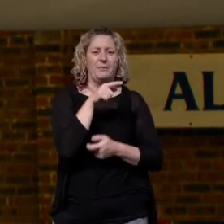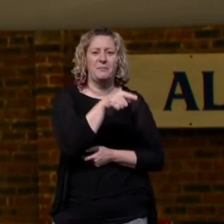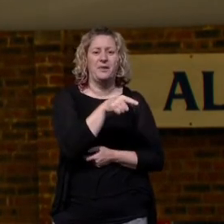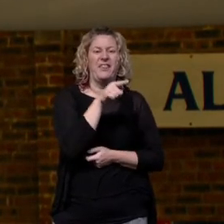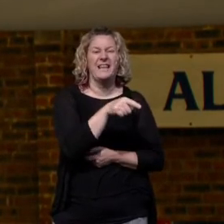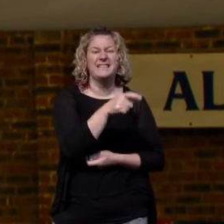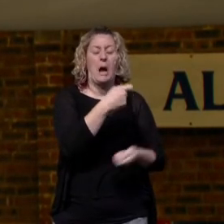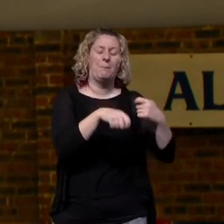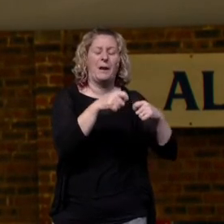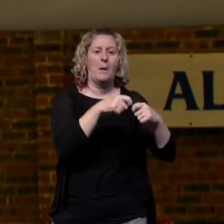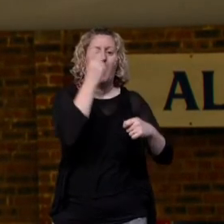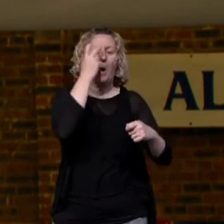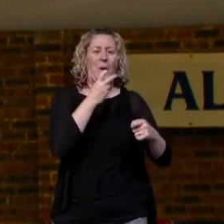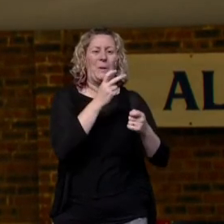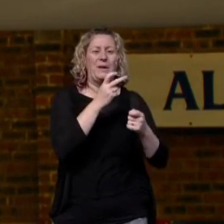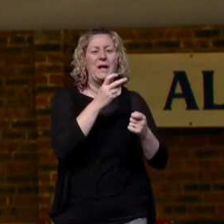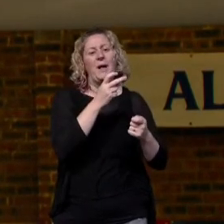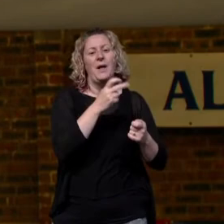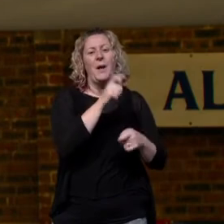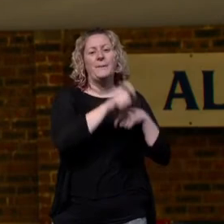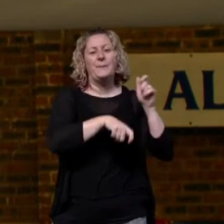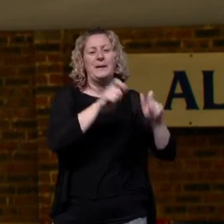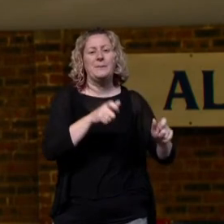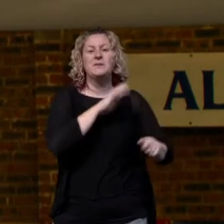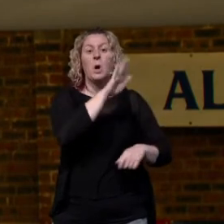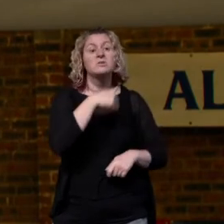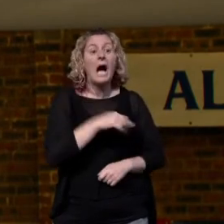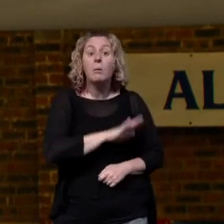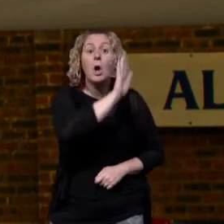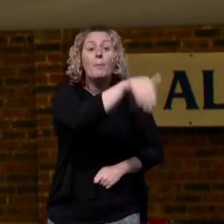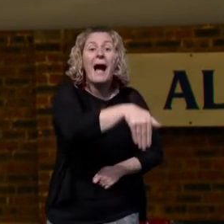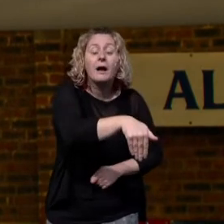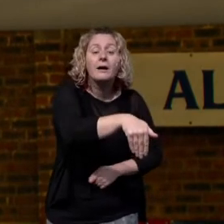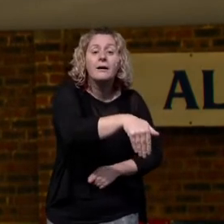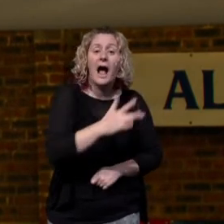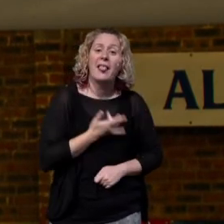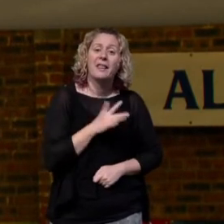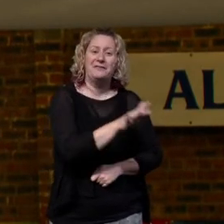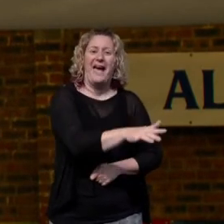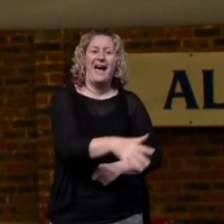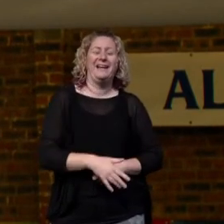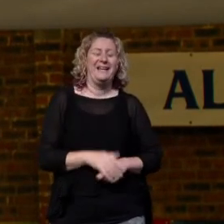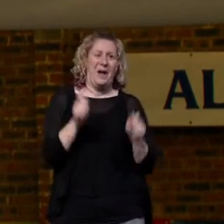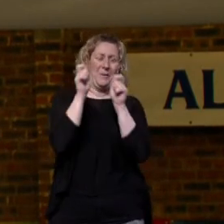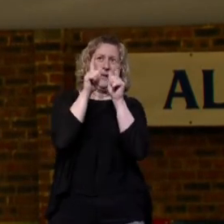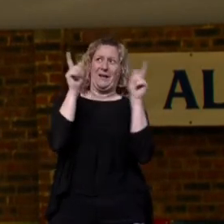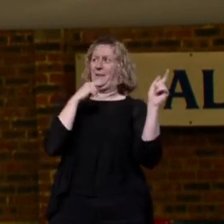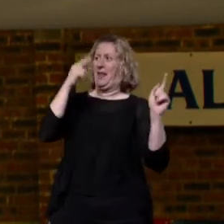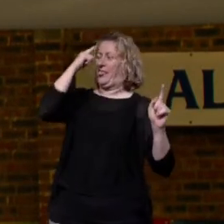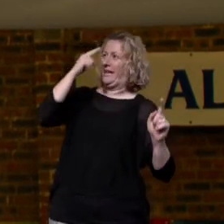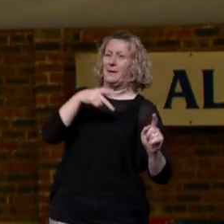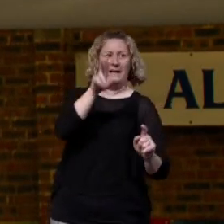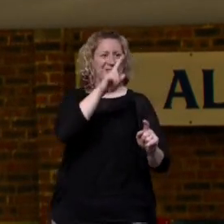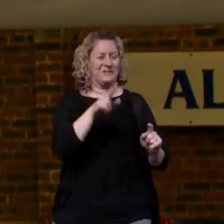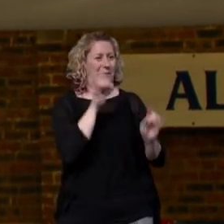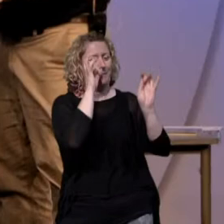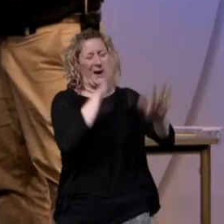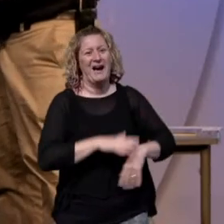going to move back in when I've got dementia. And I'll wake up dreaming I'm back at that school and find I am. So it's going to be